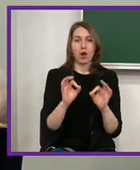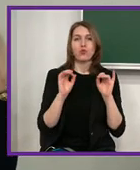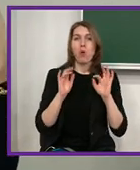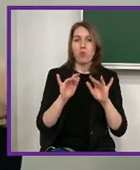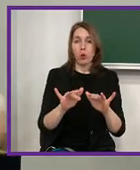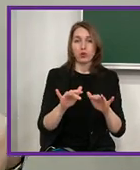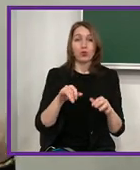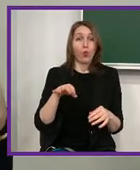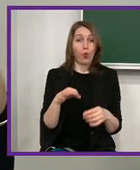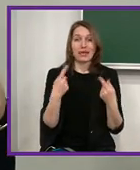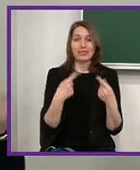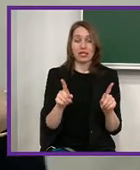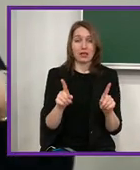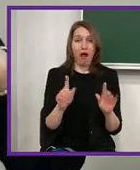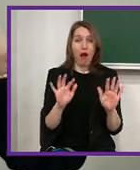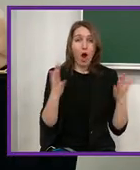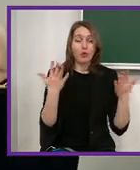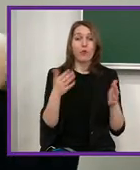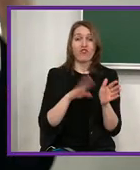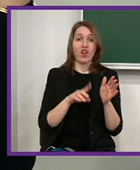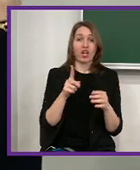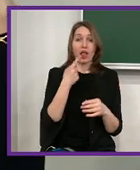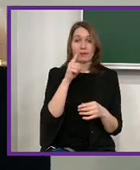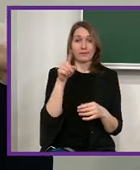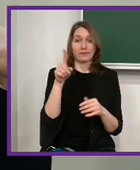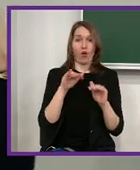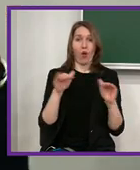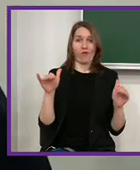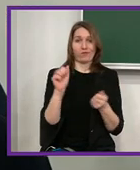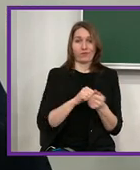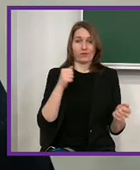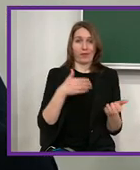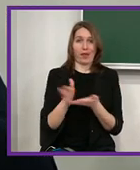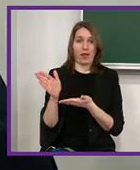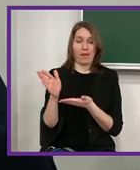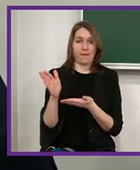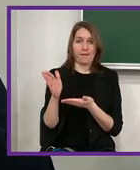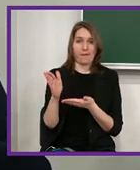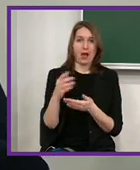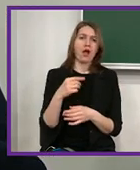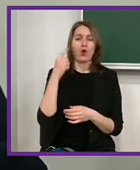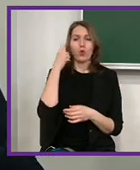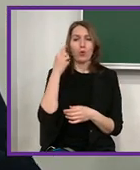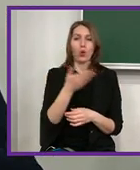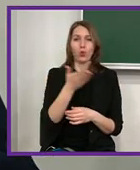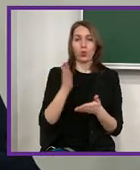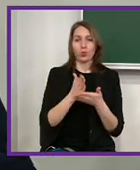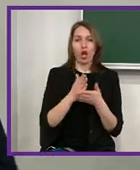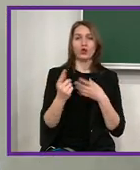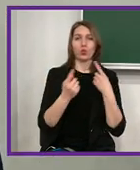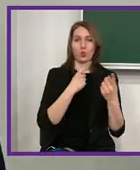checkbox compliance exercise where you appear to have consulted, but you haven't really consulted kind of in